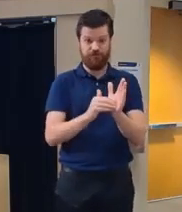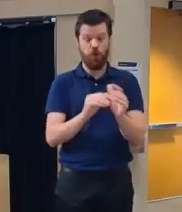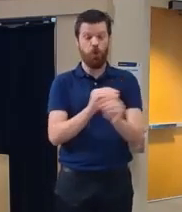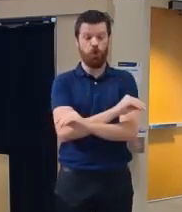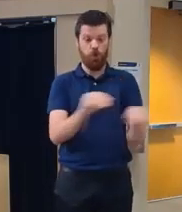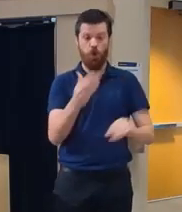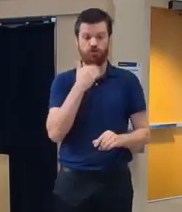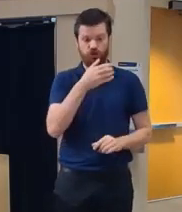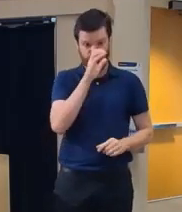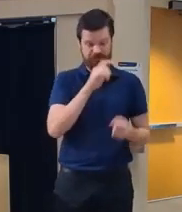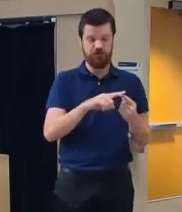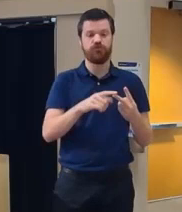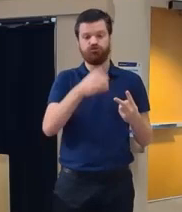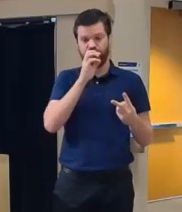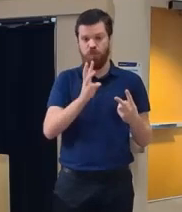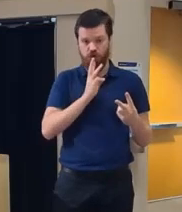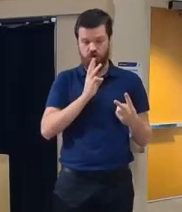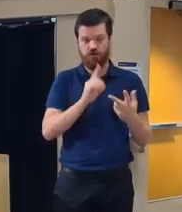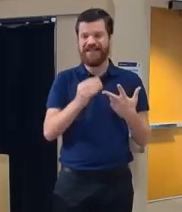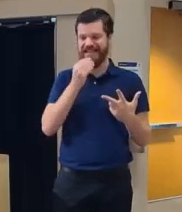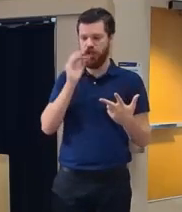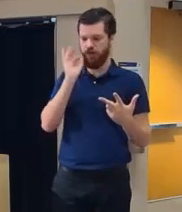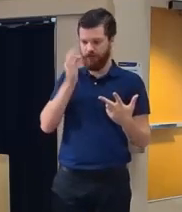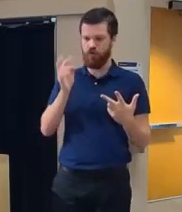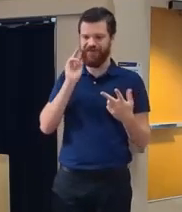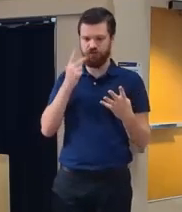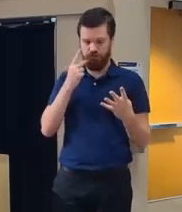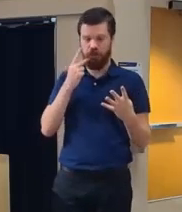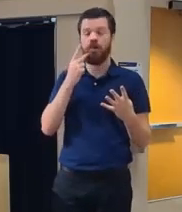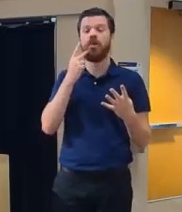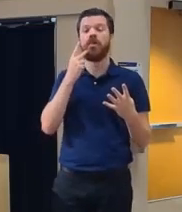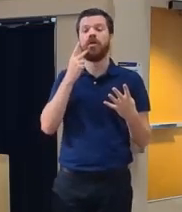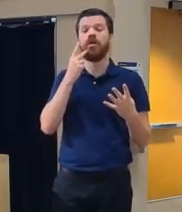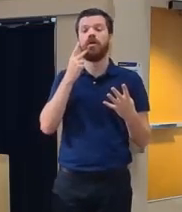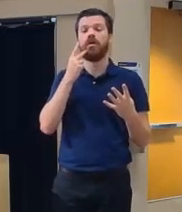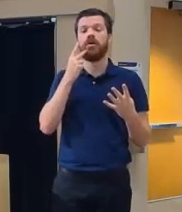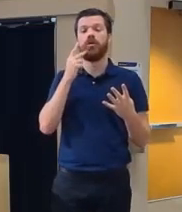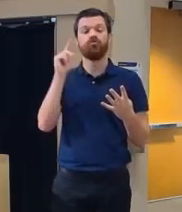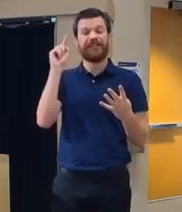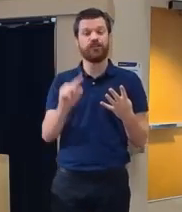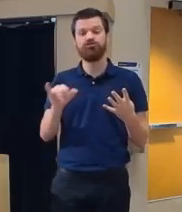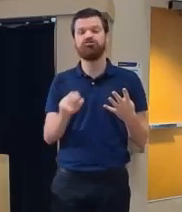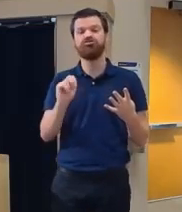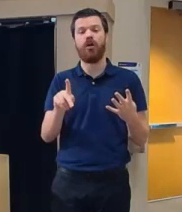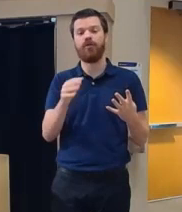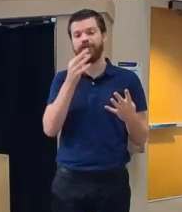sugar drinks, drink water, eat fruits and vegetables, reduce junk